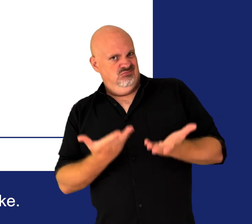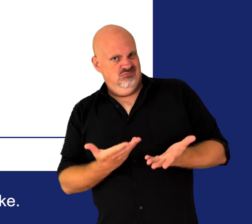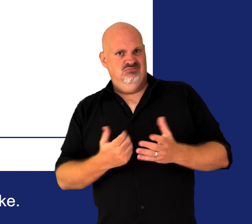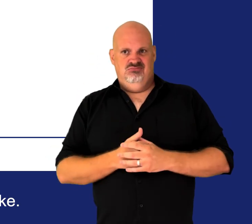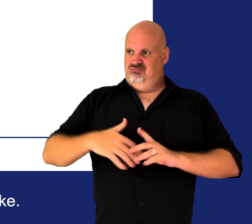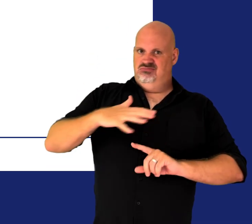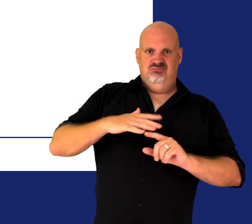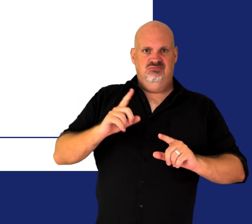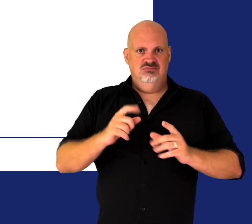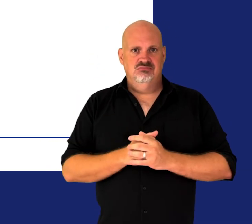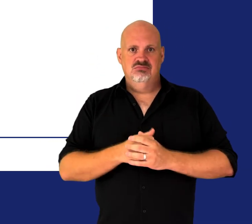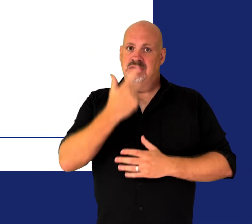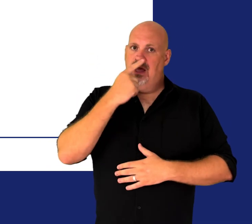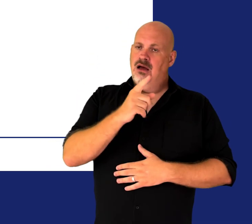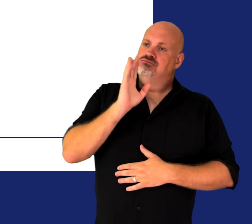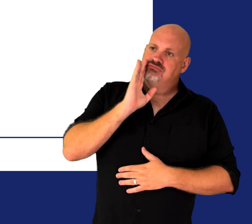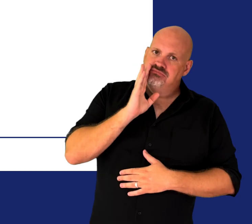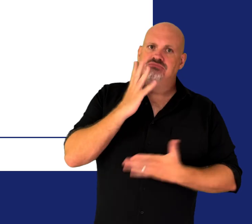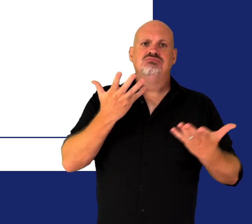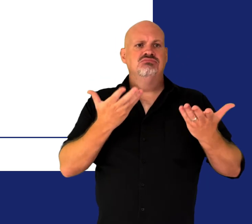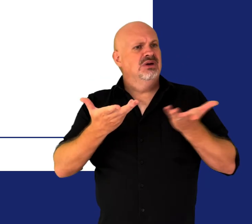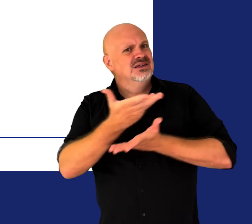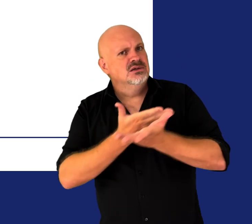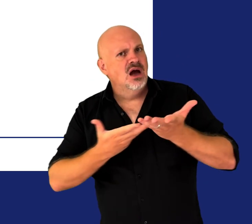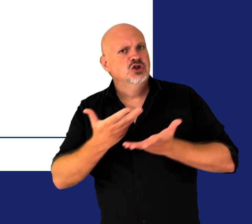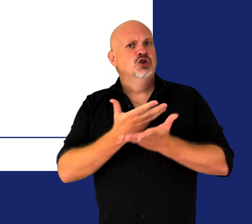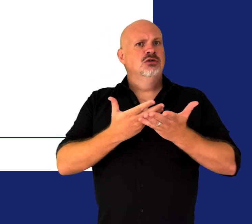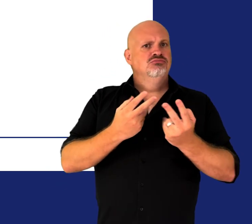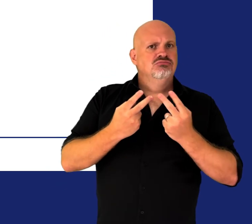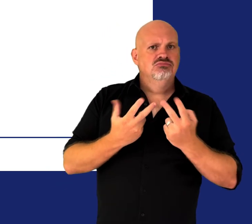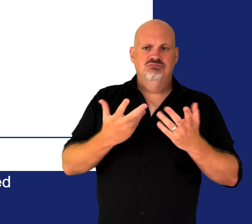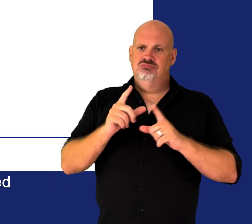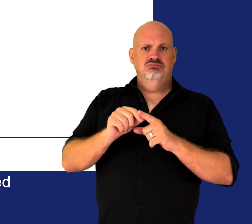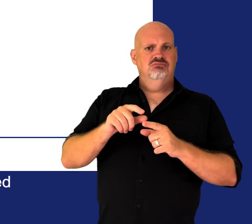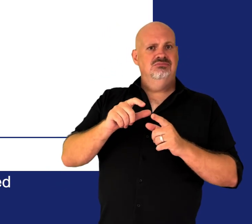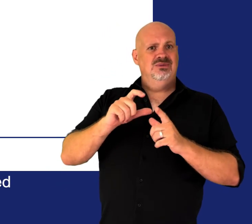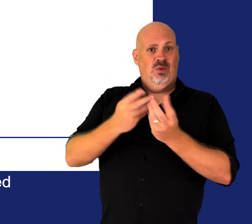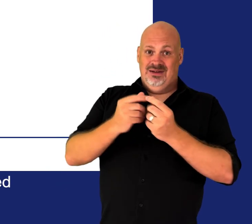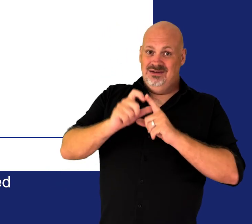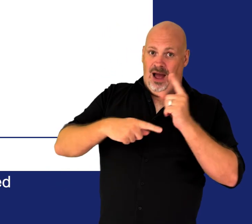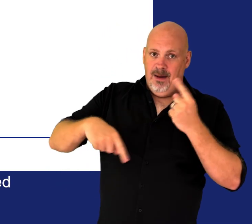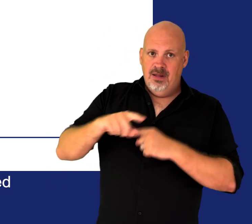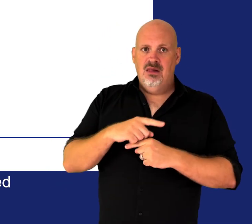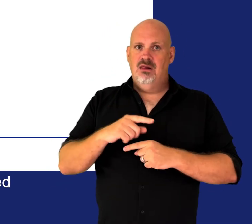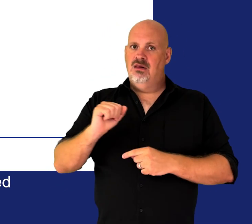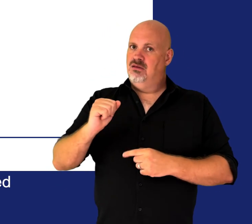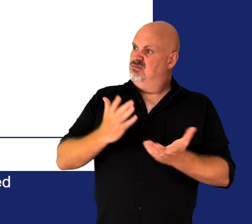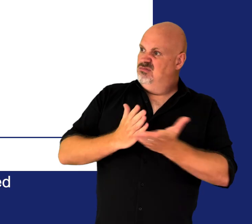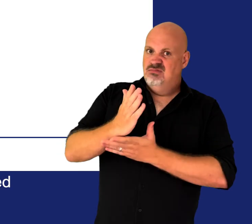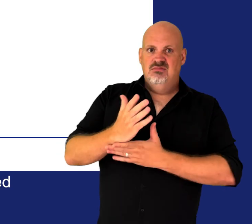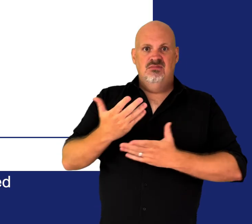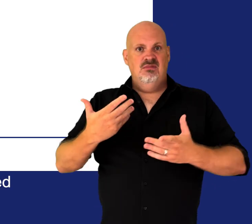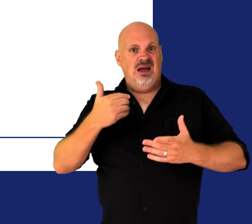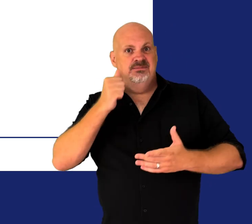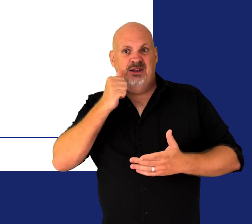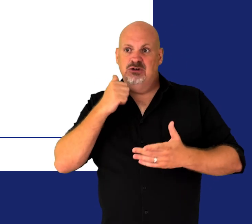play looks like. There'll be a chance for you to listen and follow a discussion with disabled people about their lived experience of sport